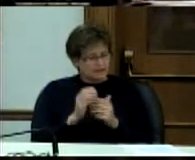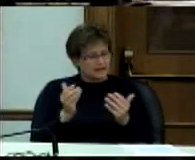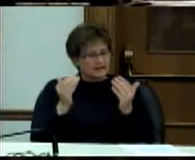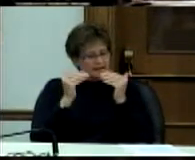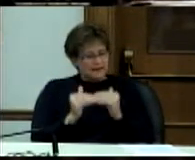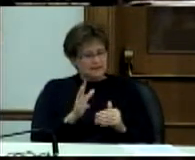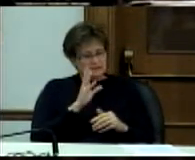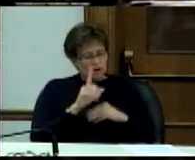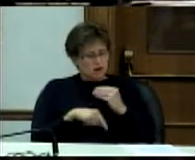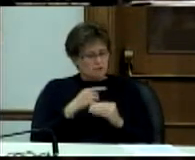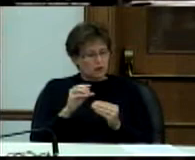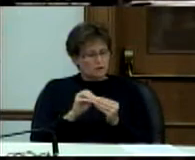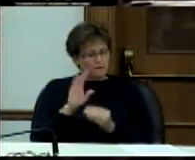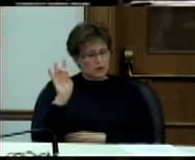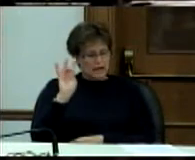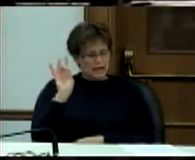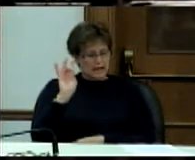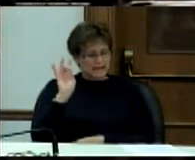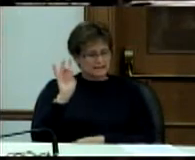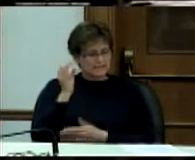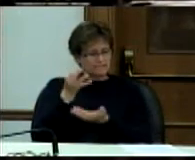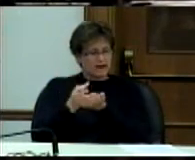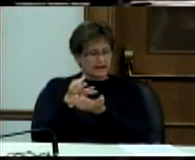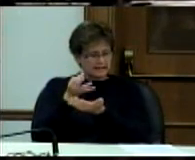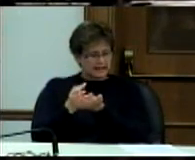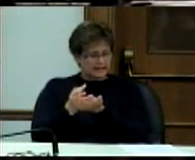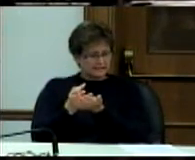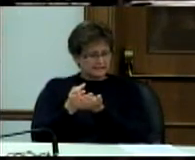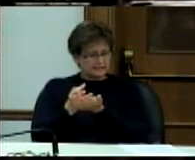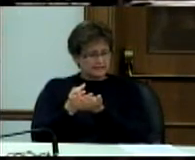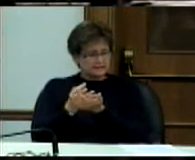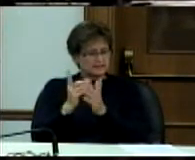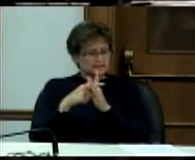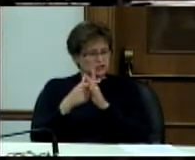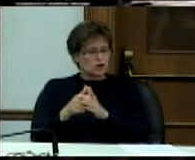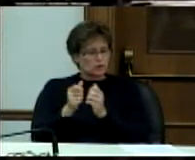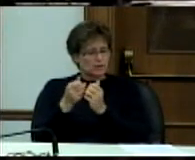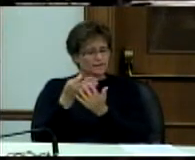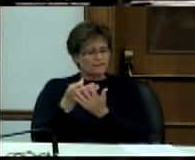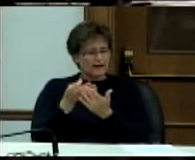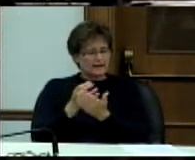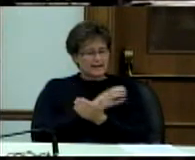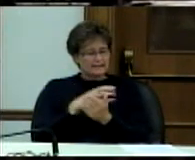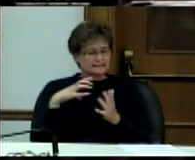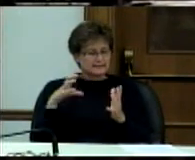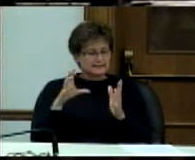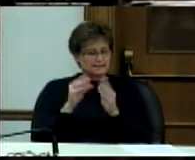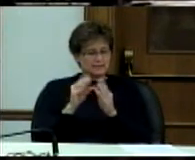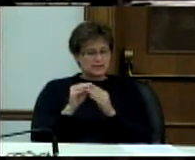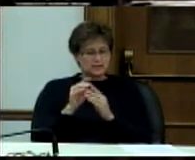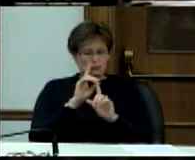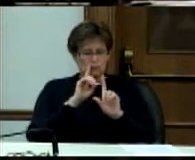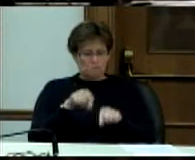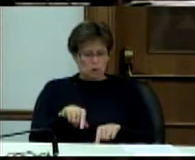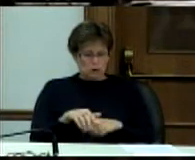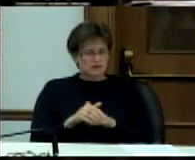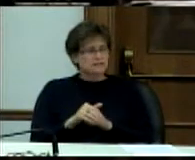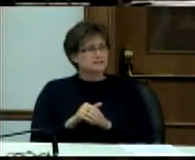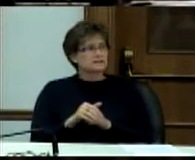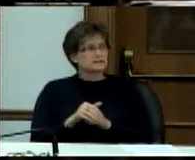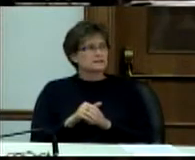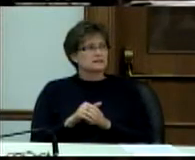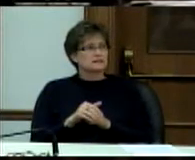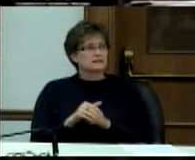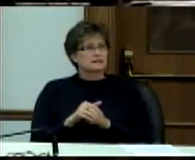all. Next, we move on to item 8, finance, starting with the finance committee report.